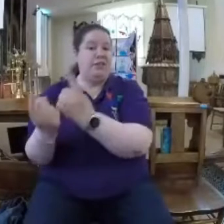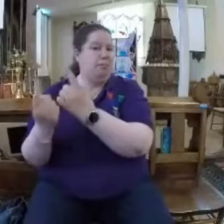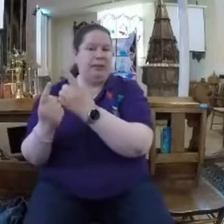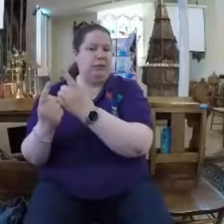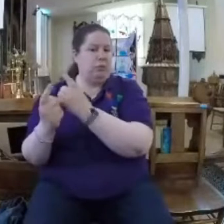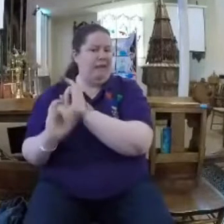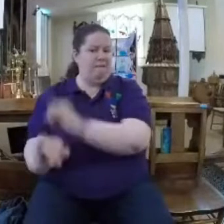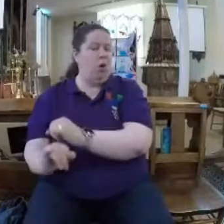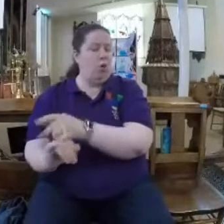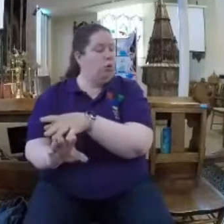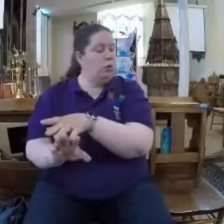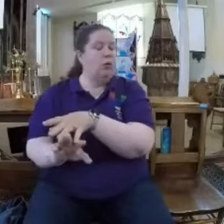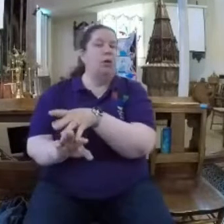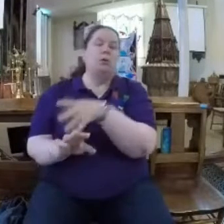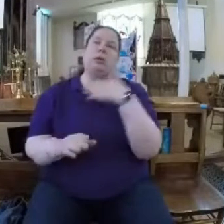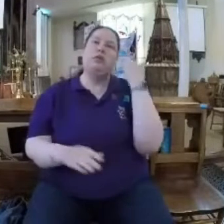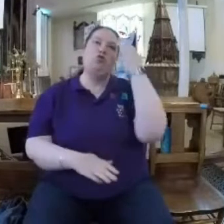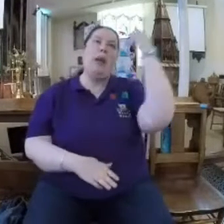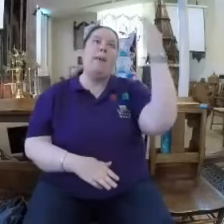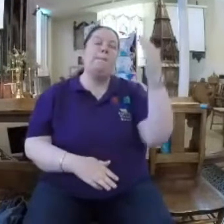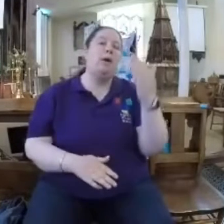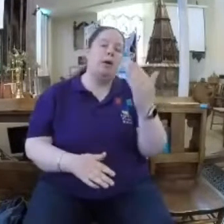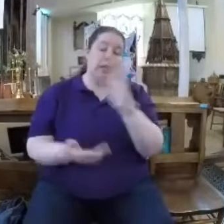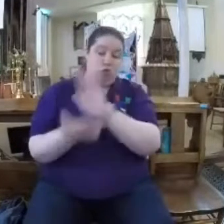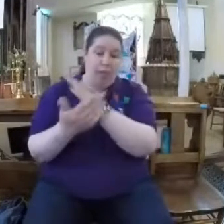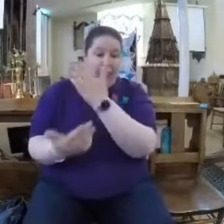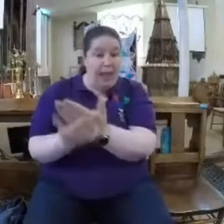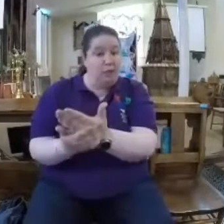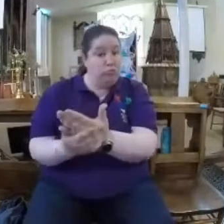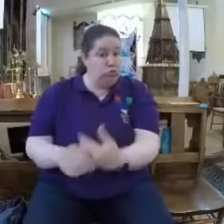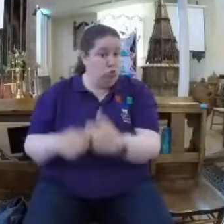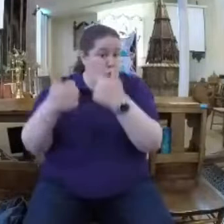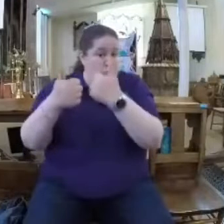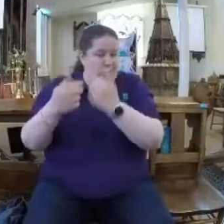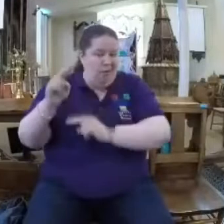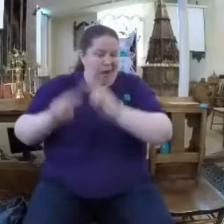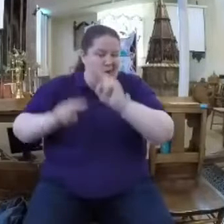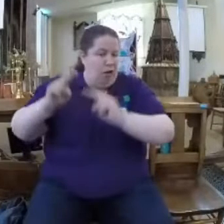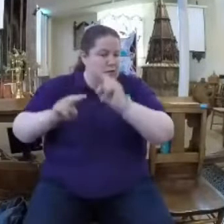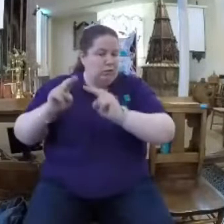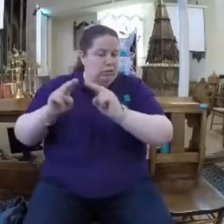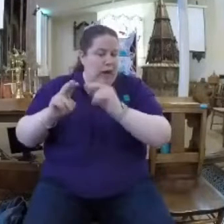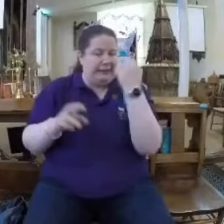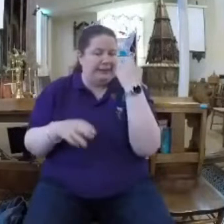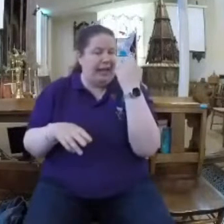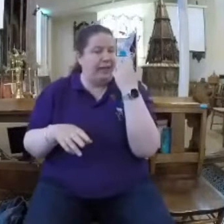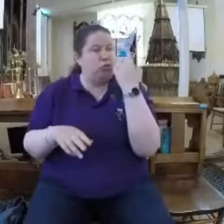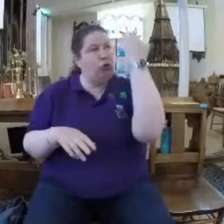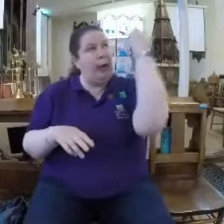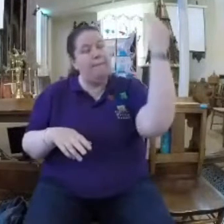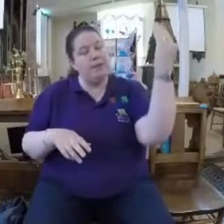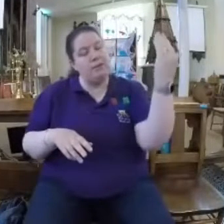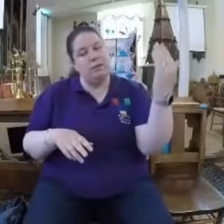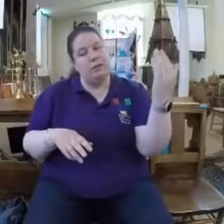place as Joseph discovers that he's actually quite good at analyzing and making sense of people's dreams.